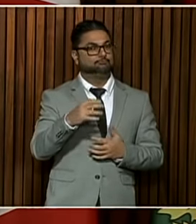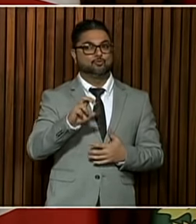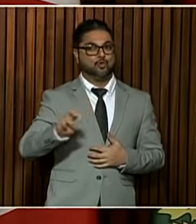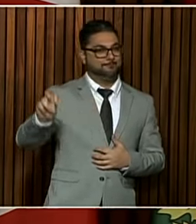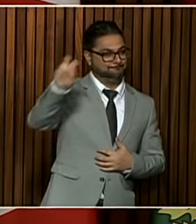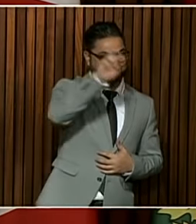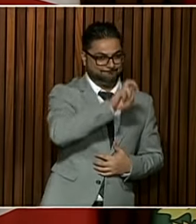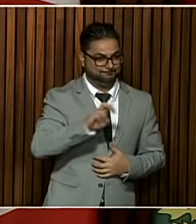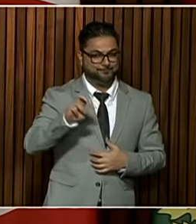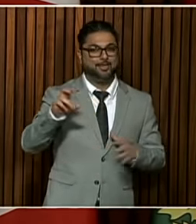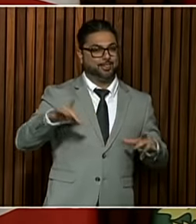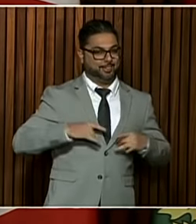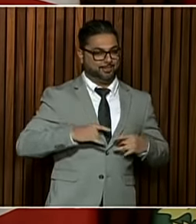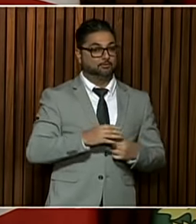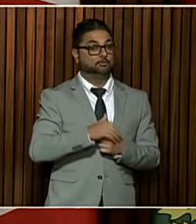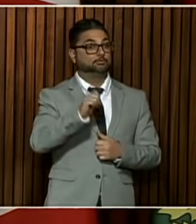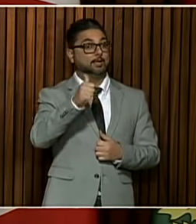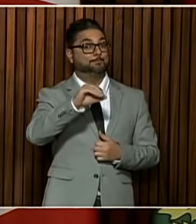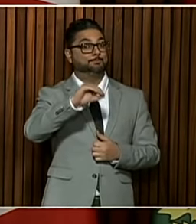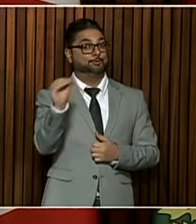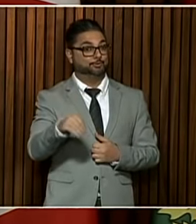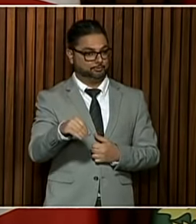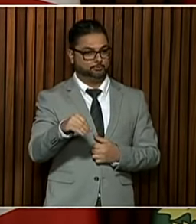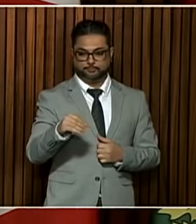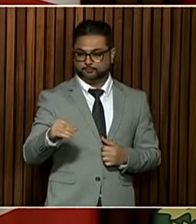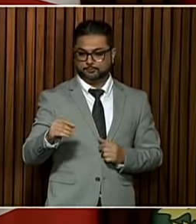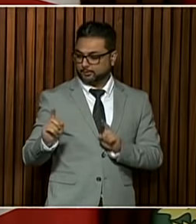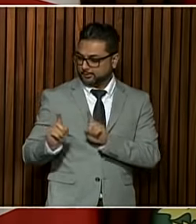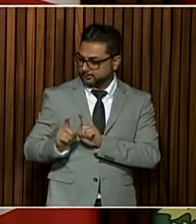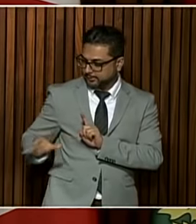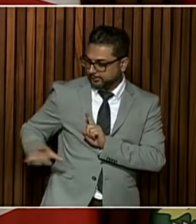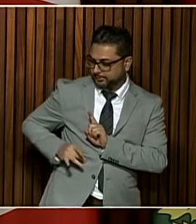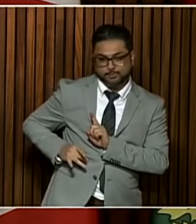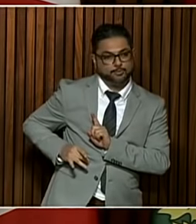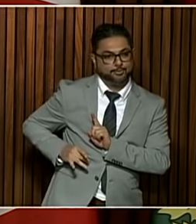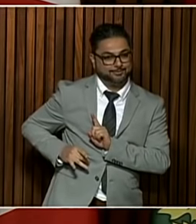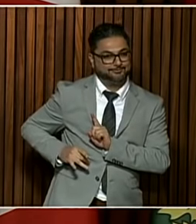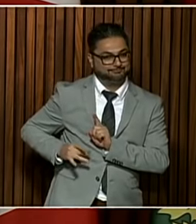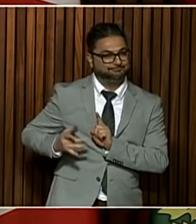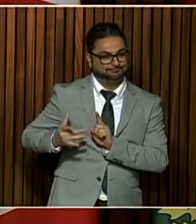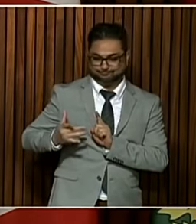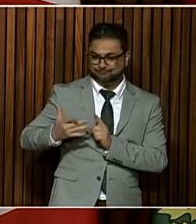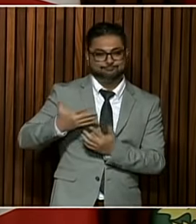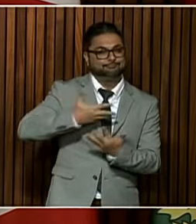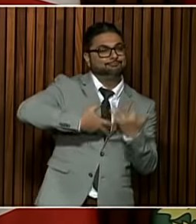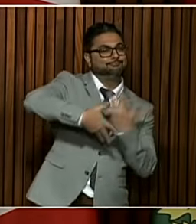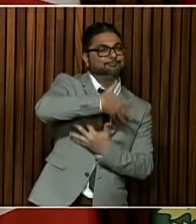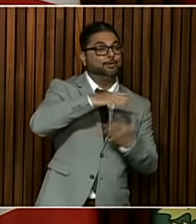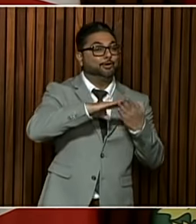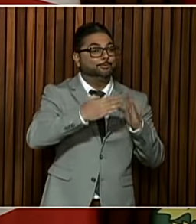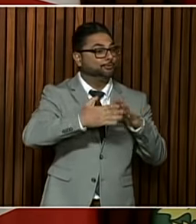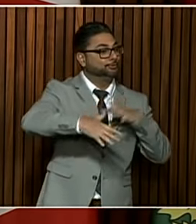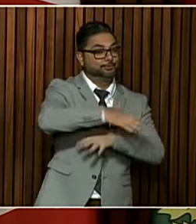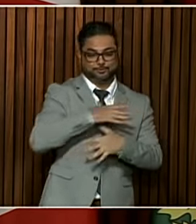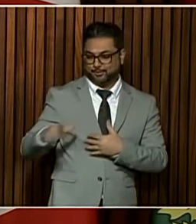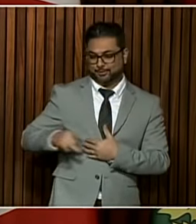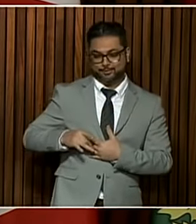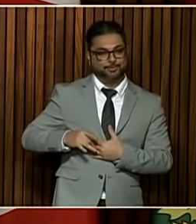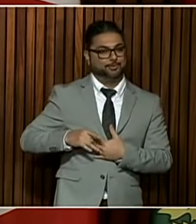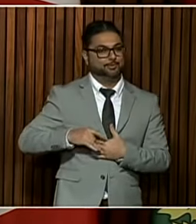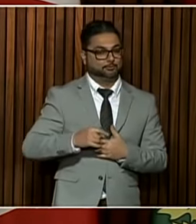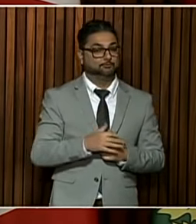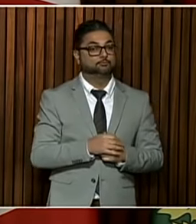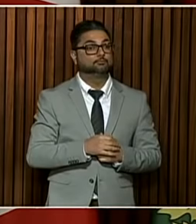community acquired, i.e. no travel history, no history of close contact. Of those who had traveled,